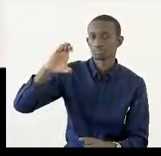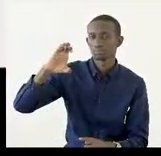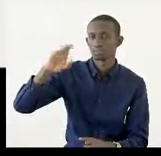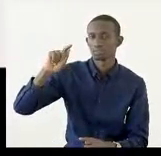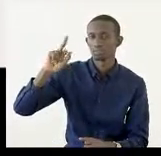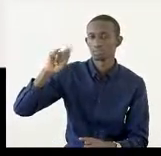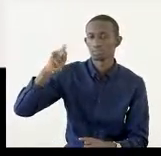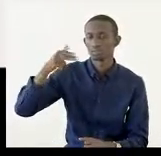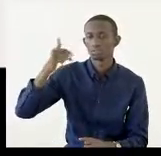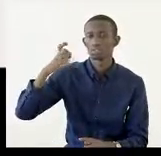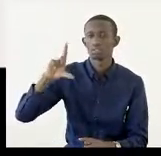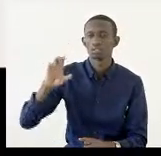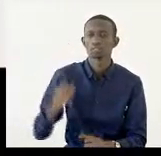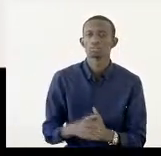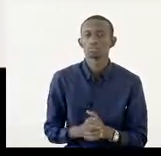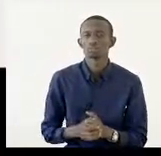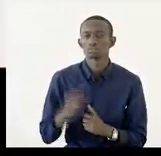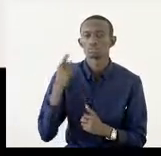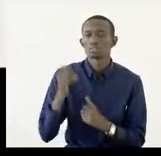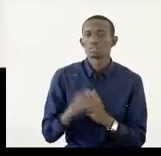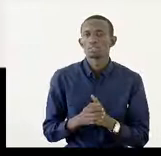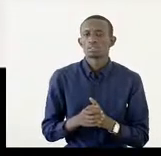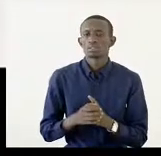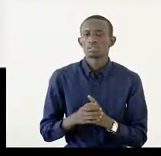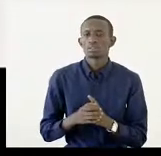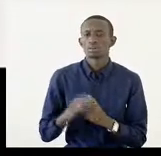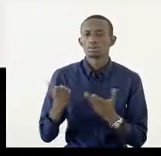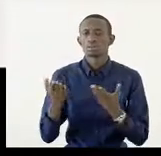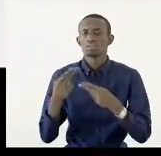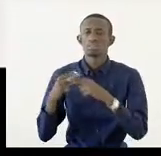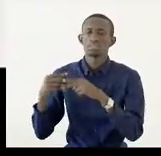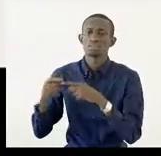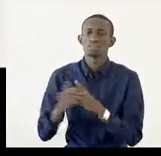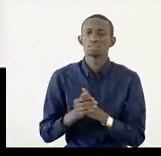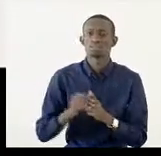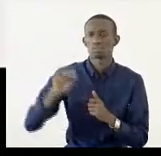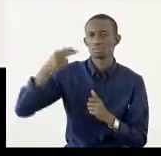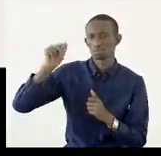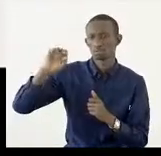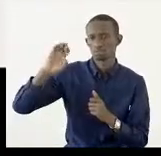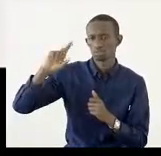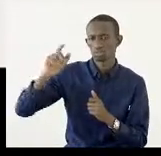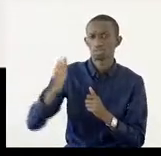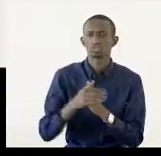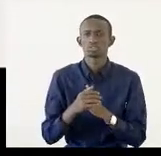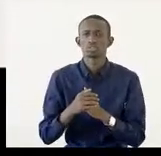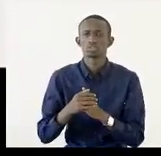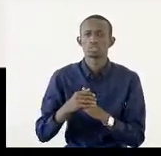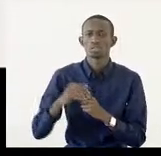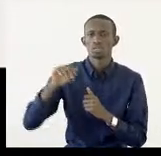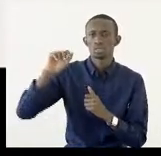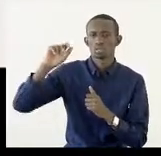at: nitration, sulfonation, halogenation, alkylation, acylation, and so on. So we looked